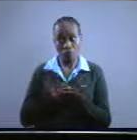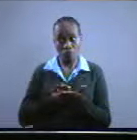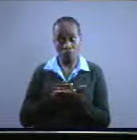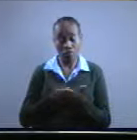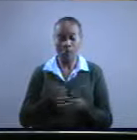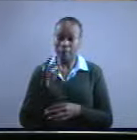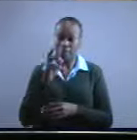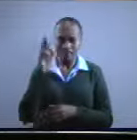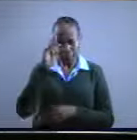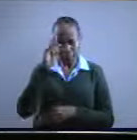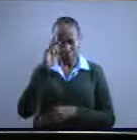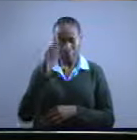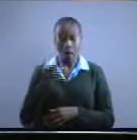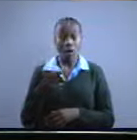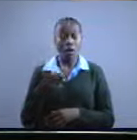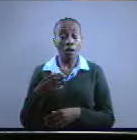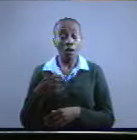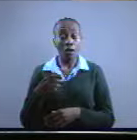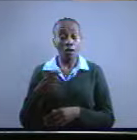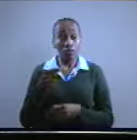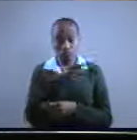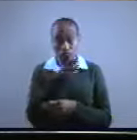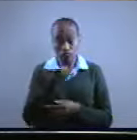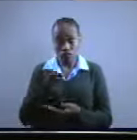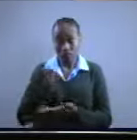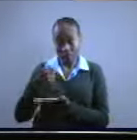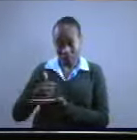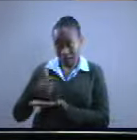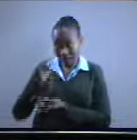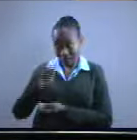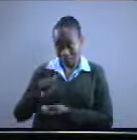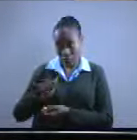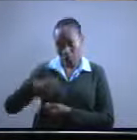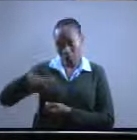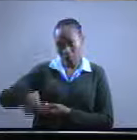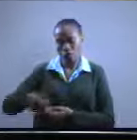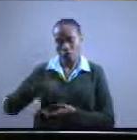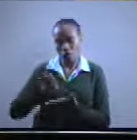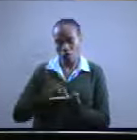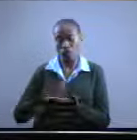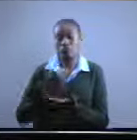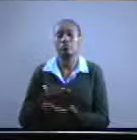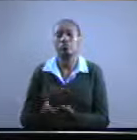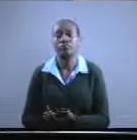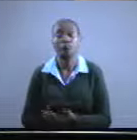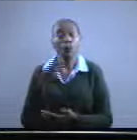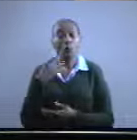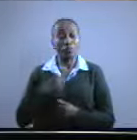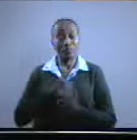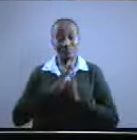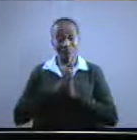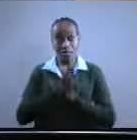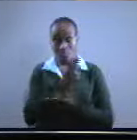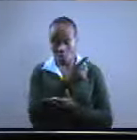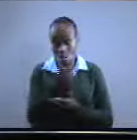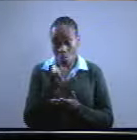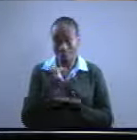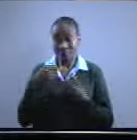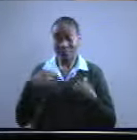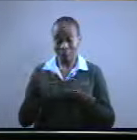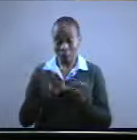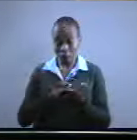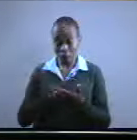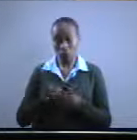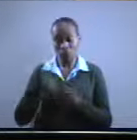that they may only vote from their allocated seats. When requested to do so, members must simply indicate